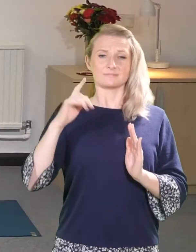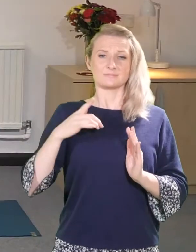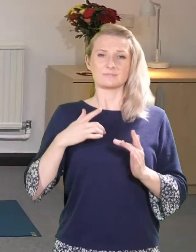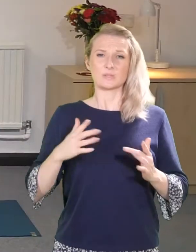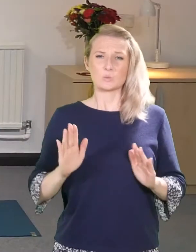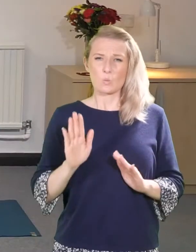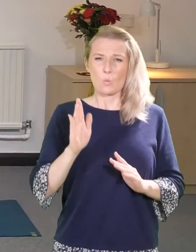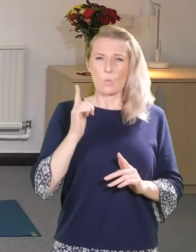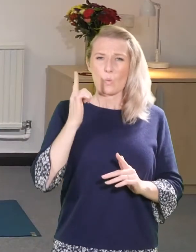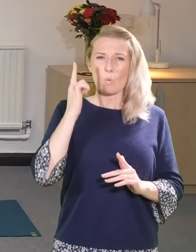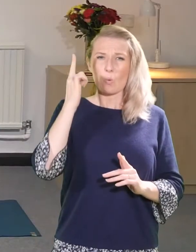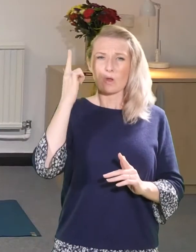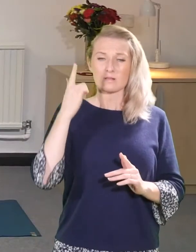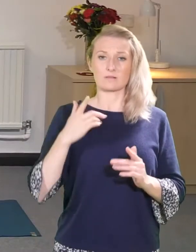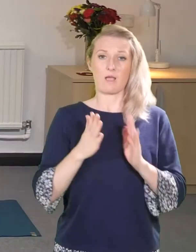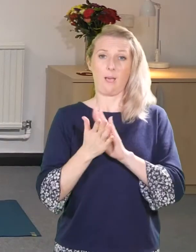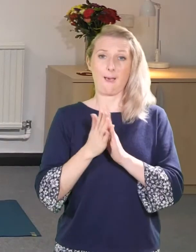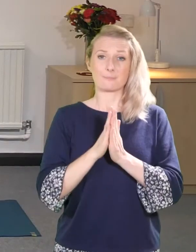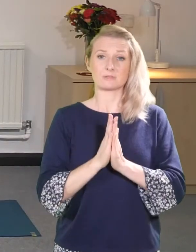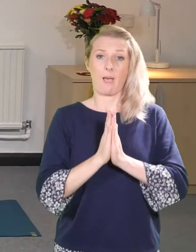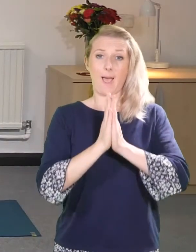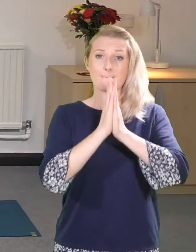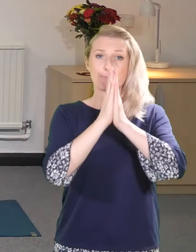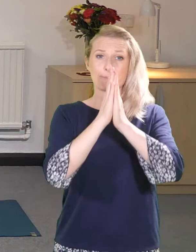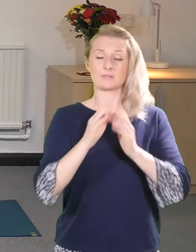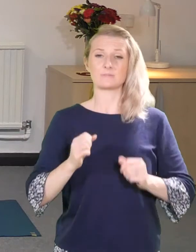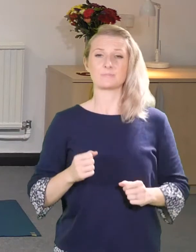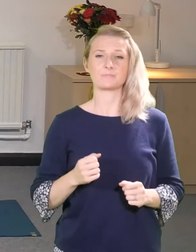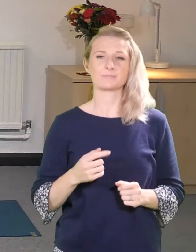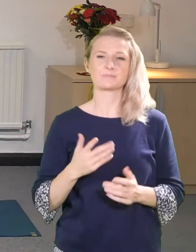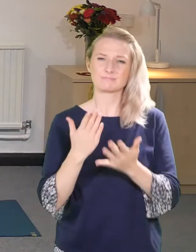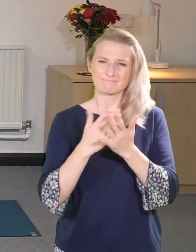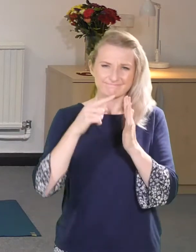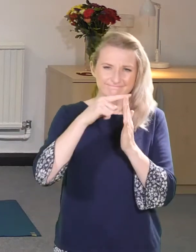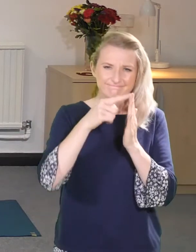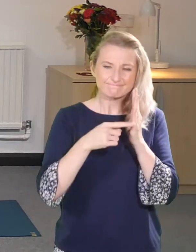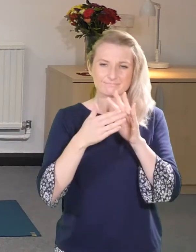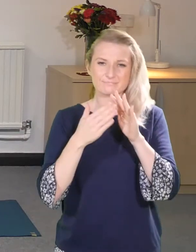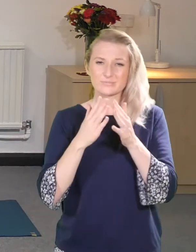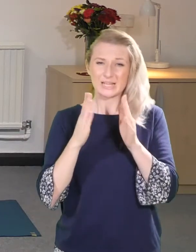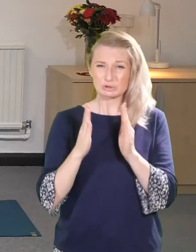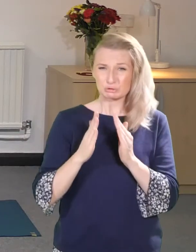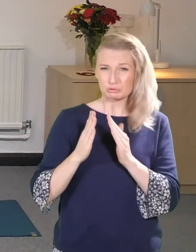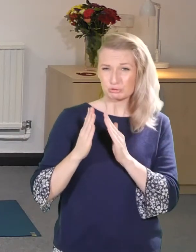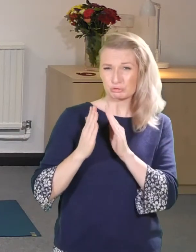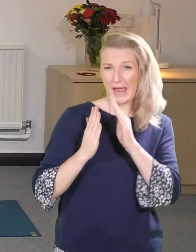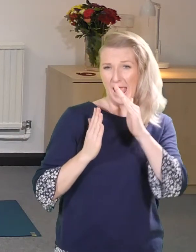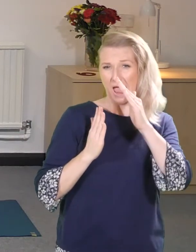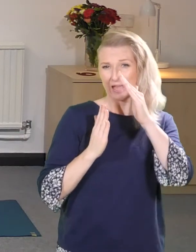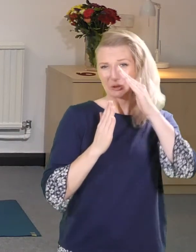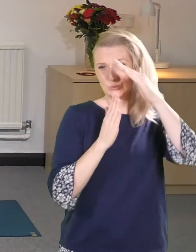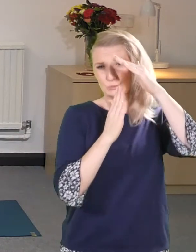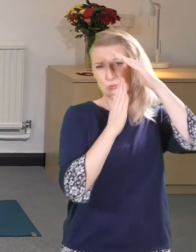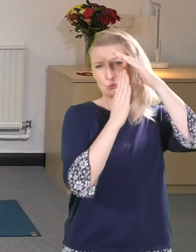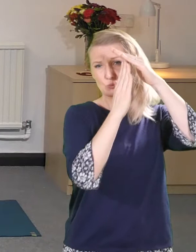take the arms up above our heads, stretching the fingers up towards the ceiling, lift the chin.